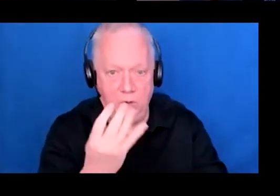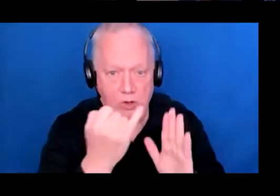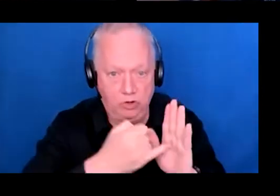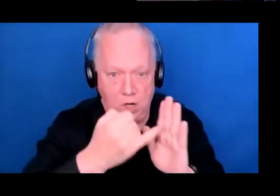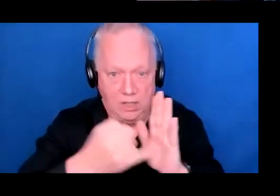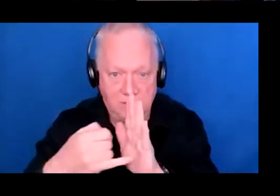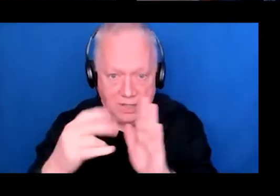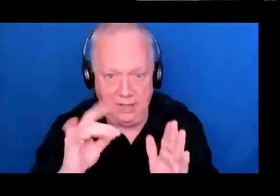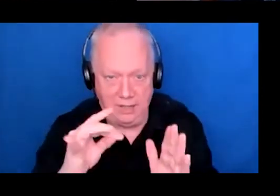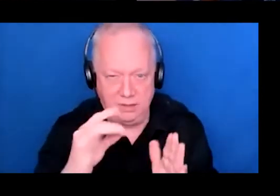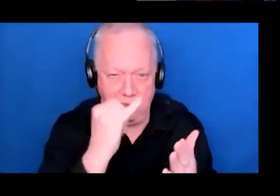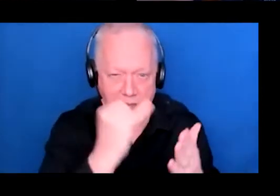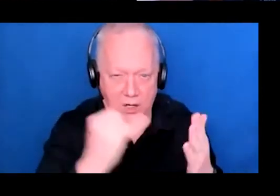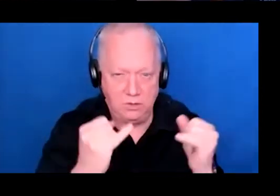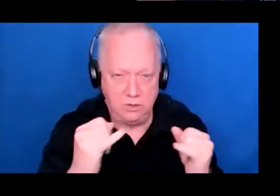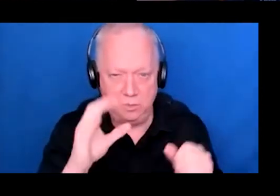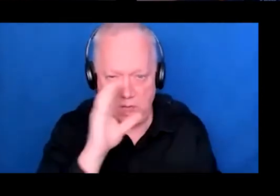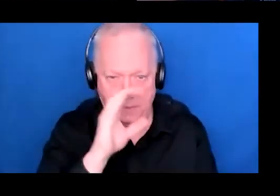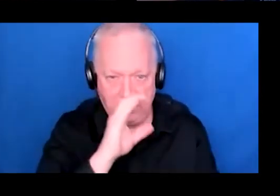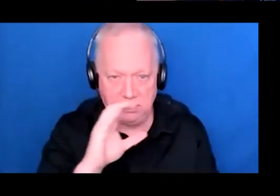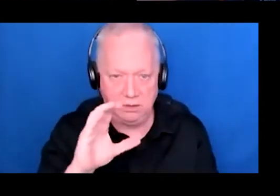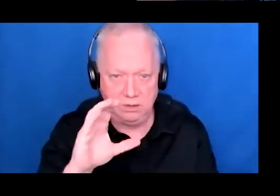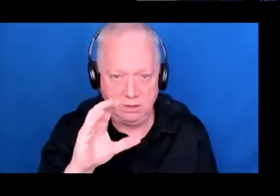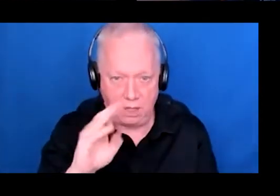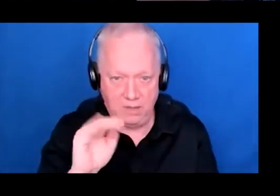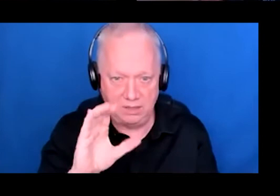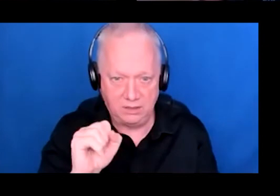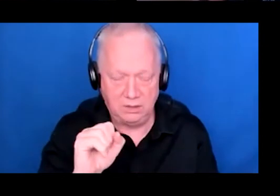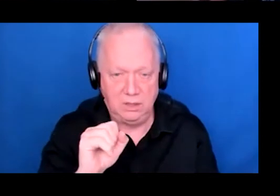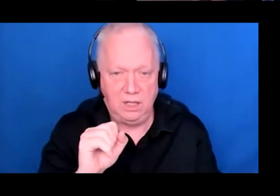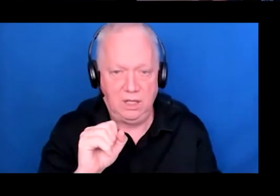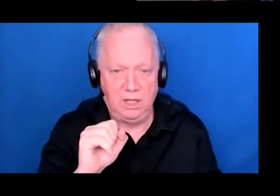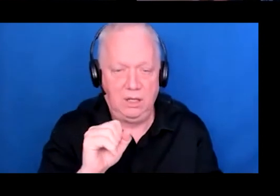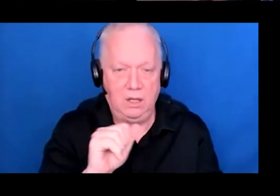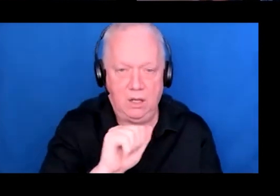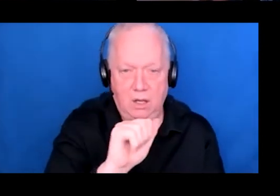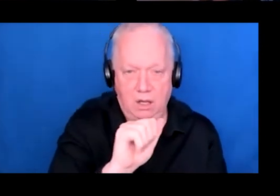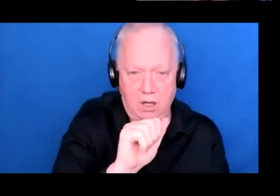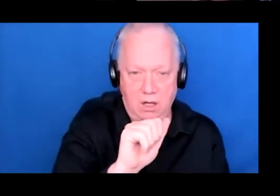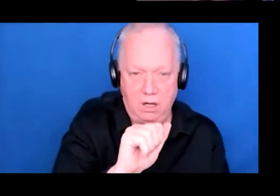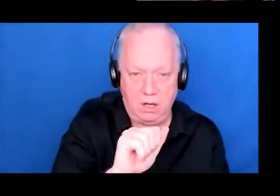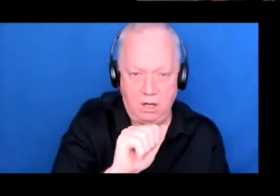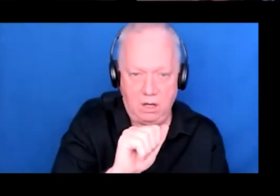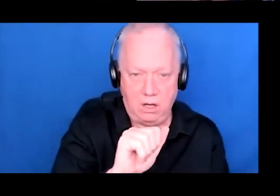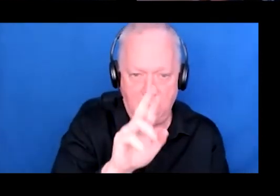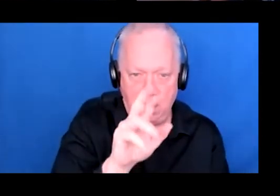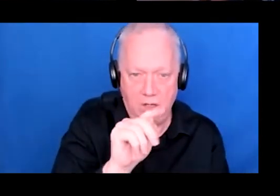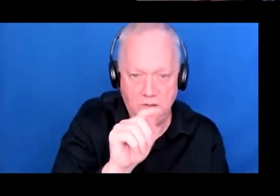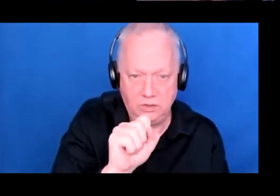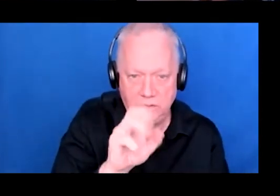did, like some line art, some comics, and the site is Arts Work in the Age of